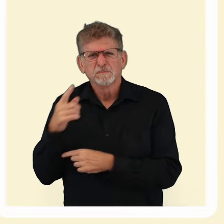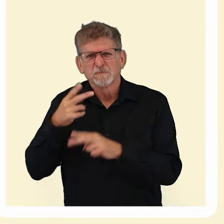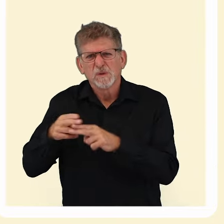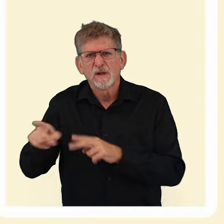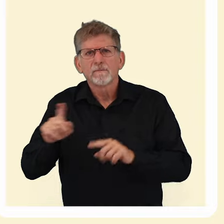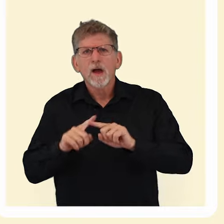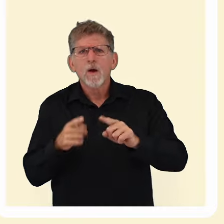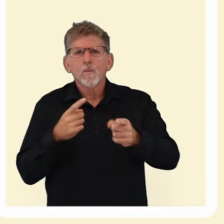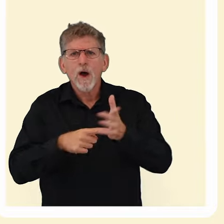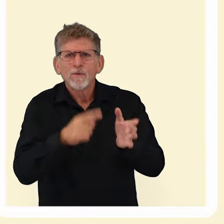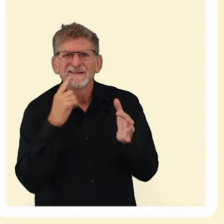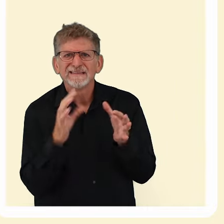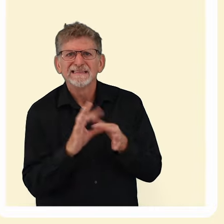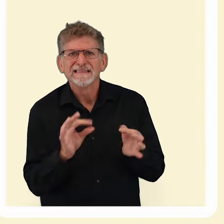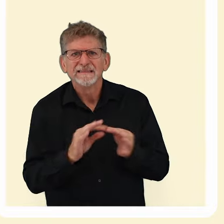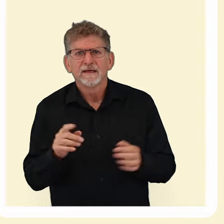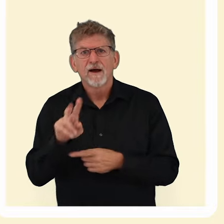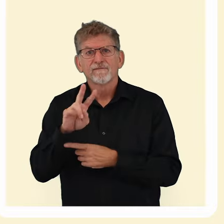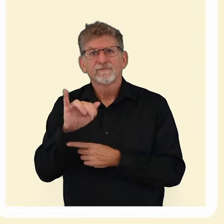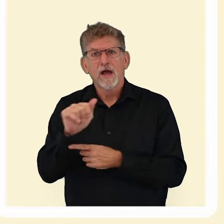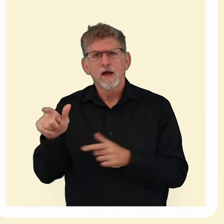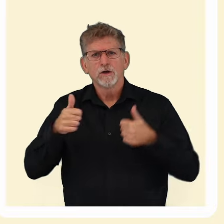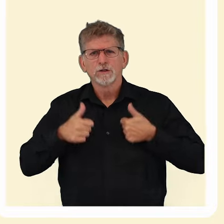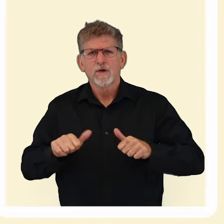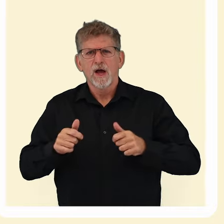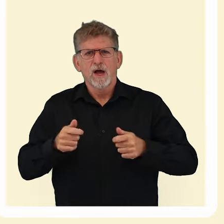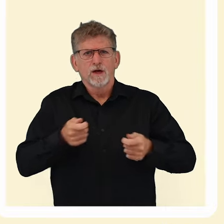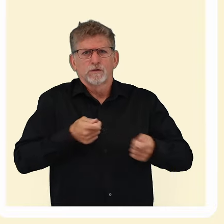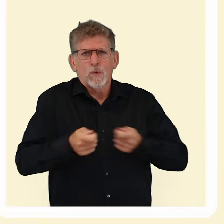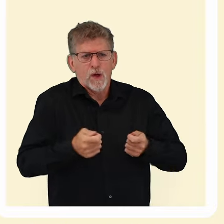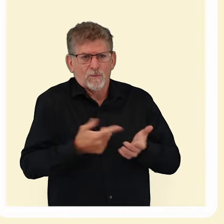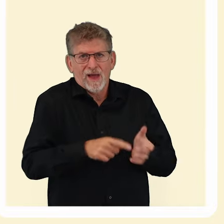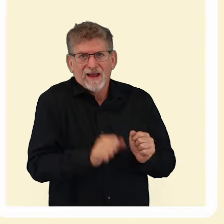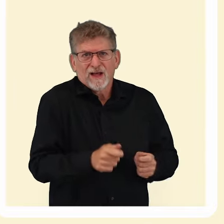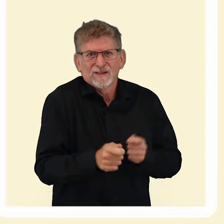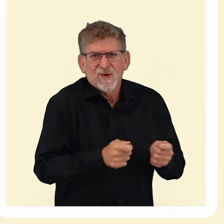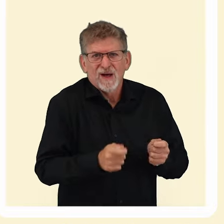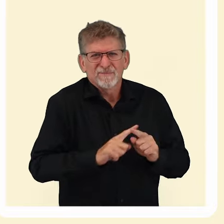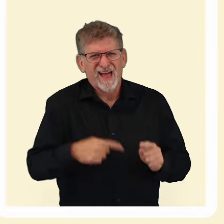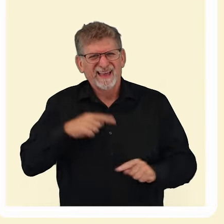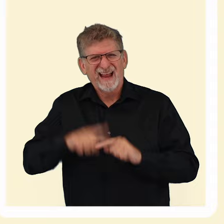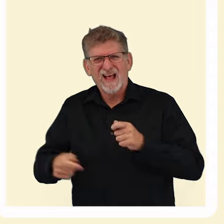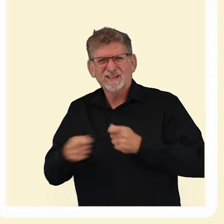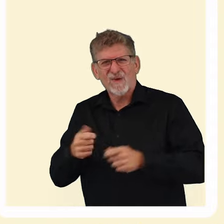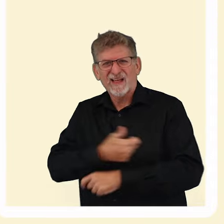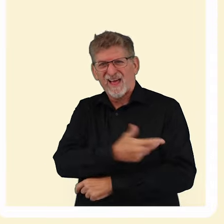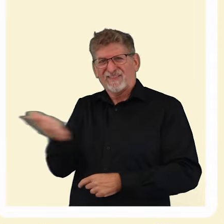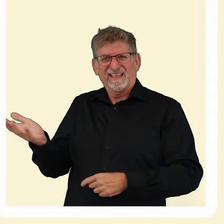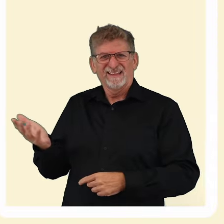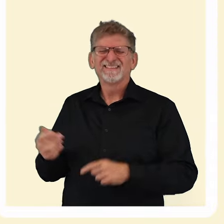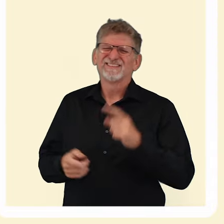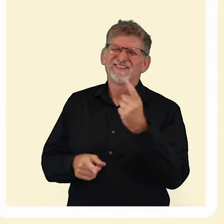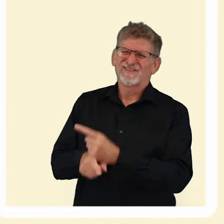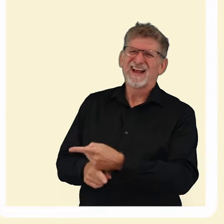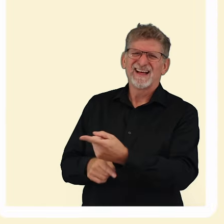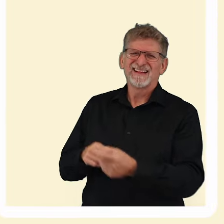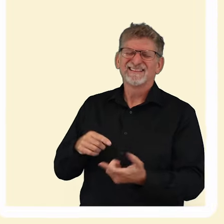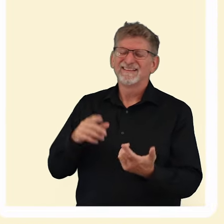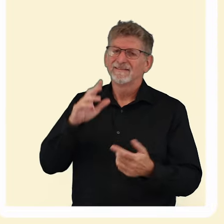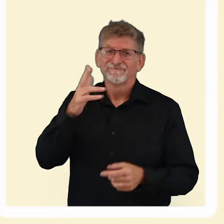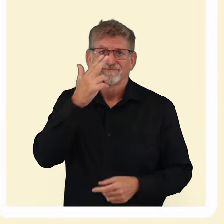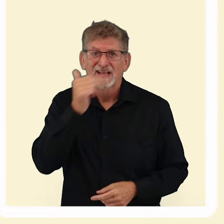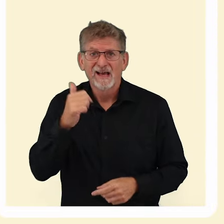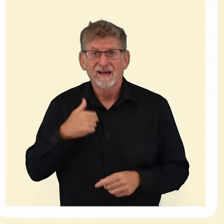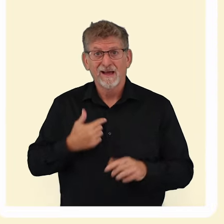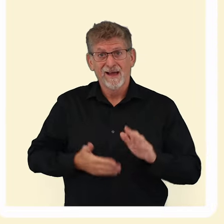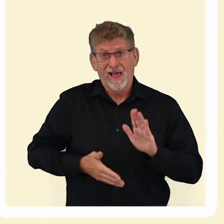what it can control, right? Because we don't control everything. Correct. We operate... Very funny. we own 3% of the